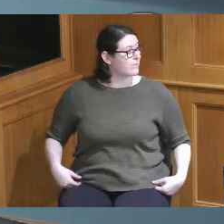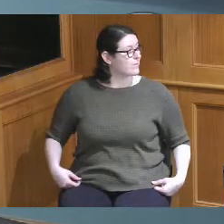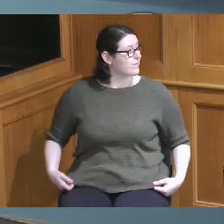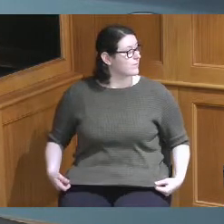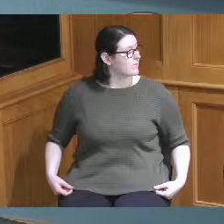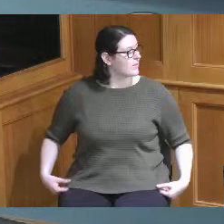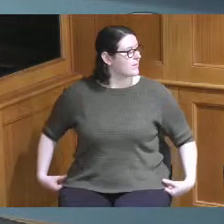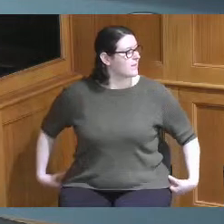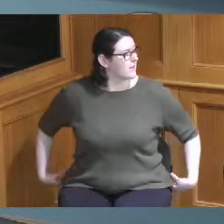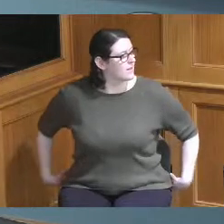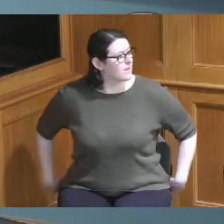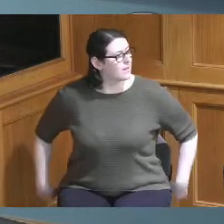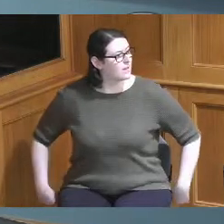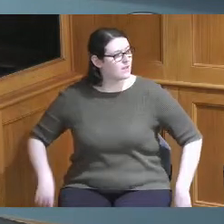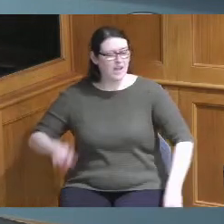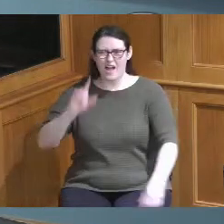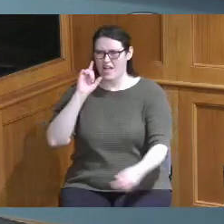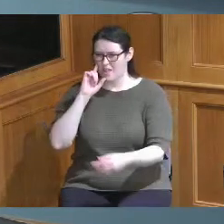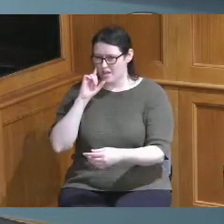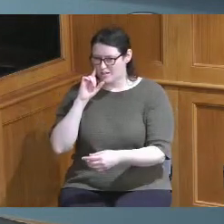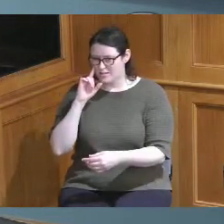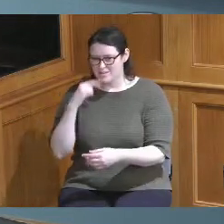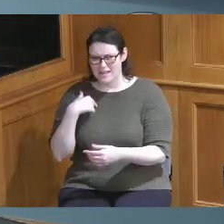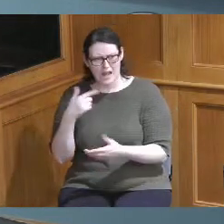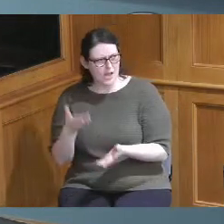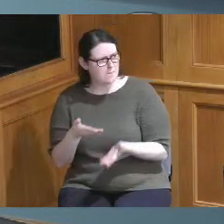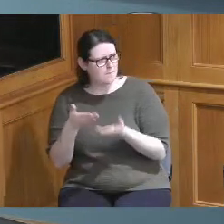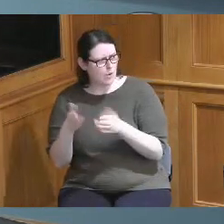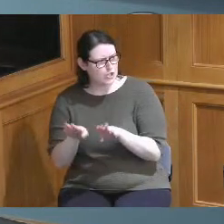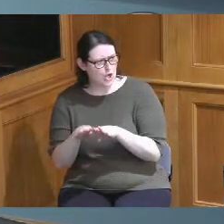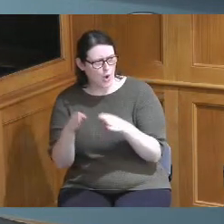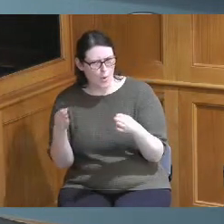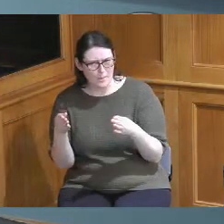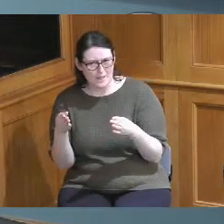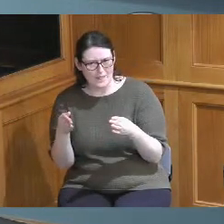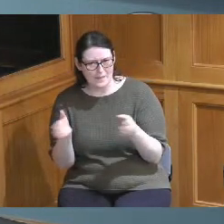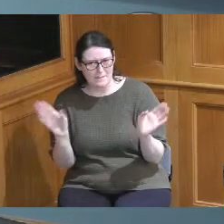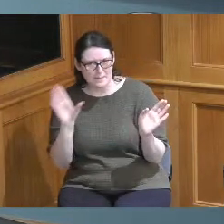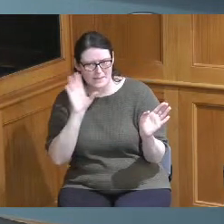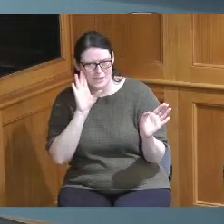I thought I did, but we want to make sure. Did I make a motion to open the public hearing?